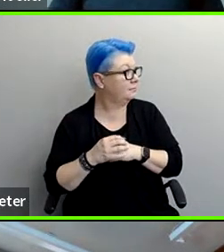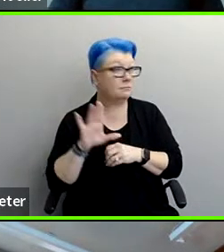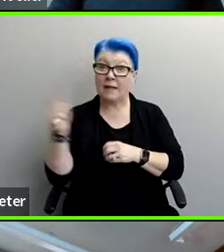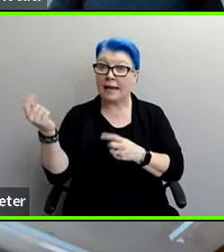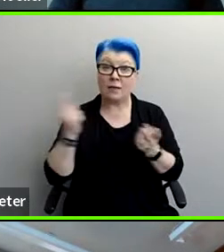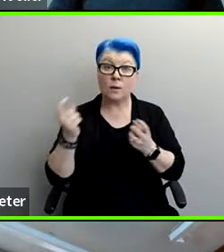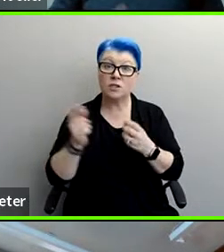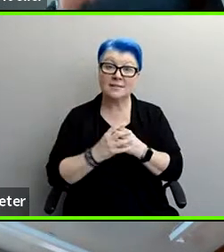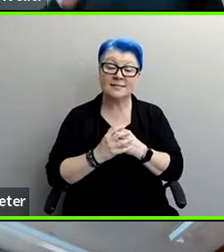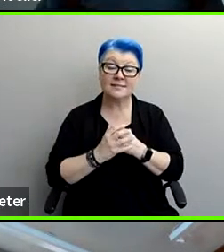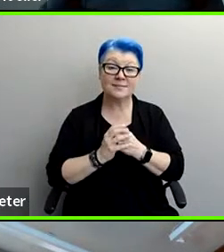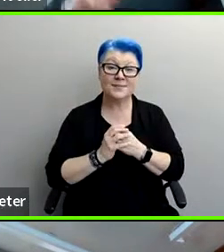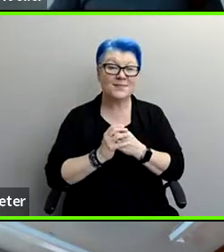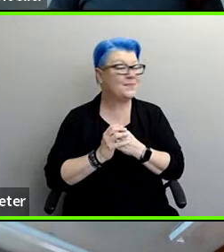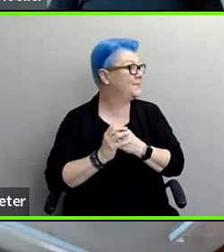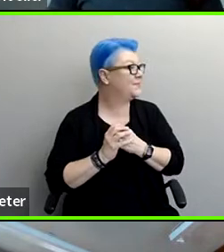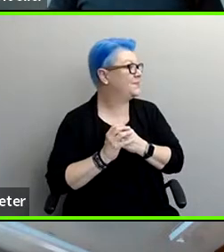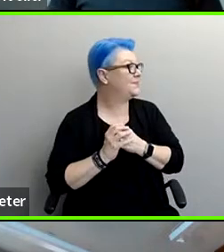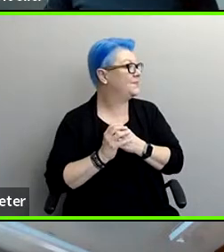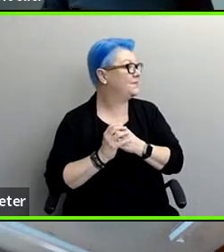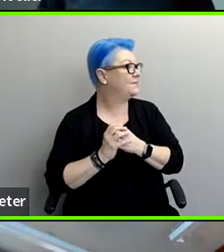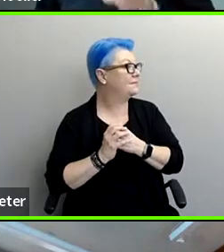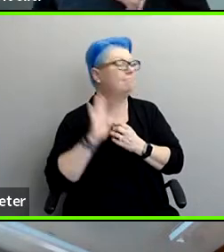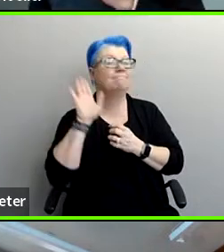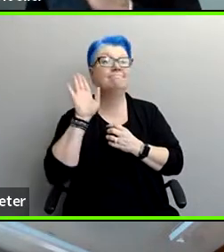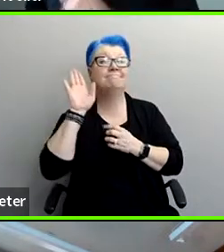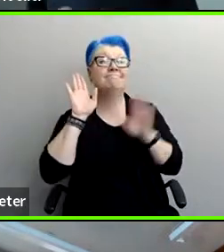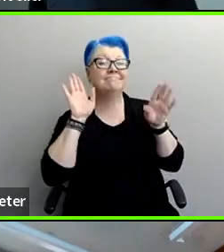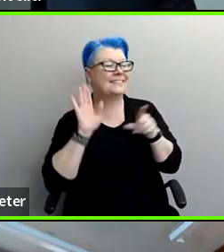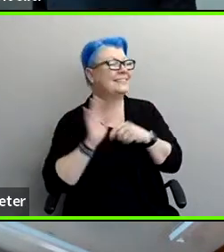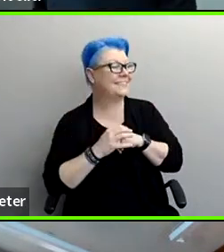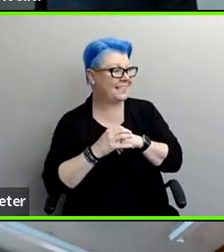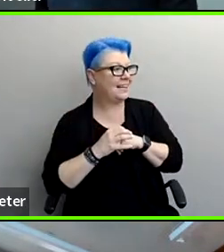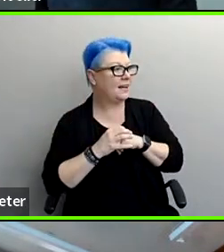Any other questions? Yeah.